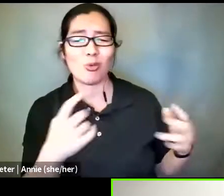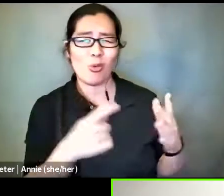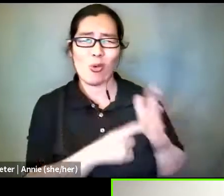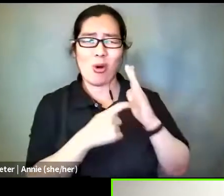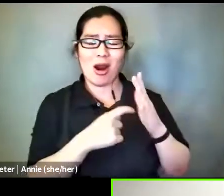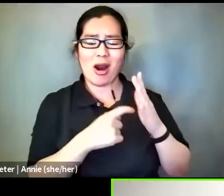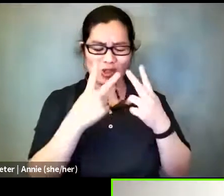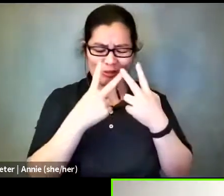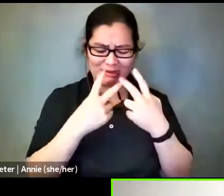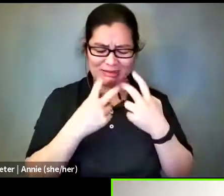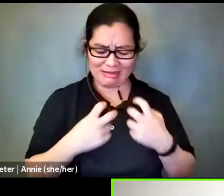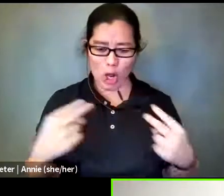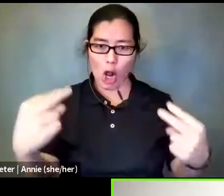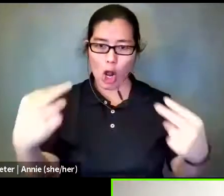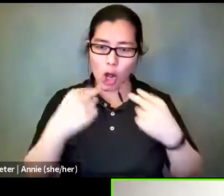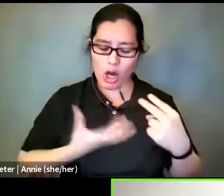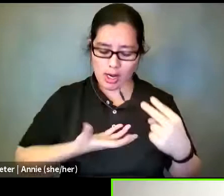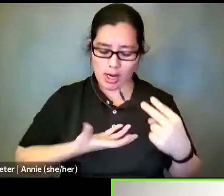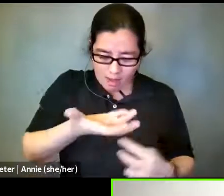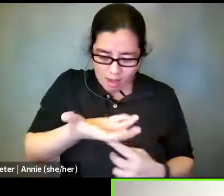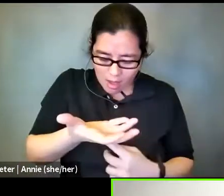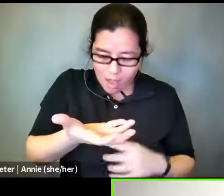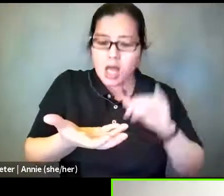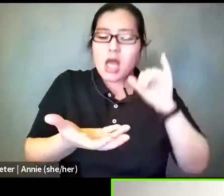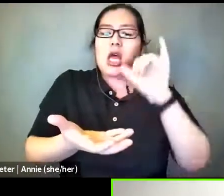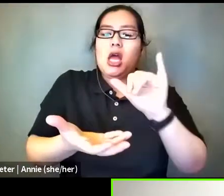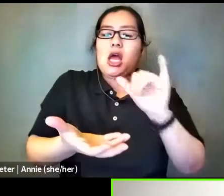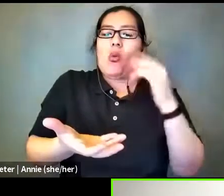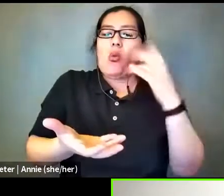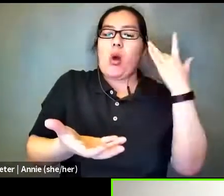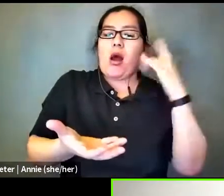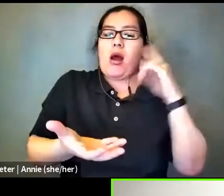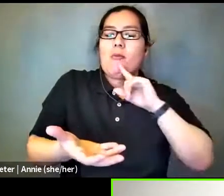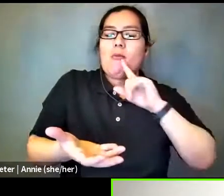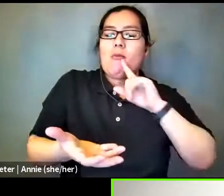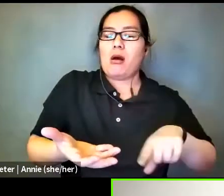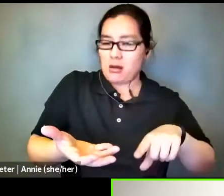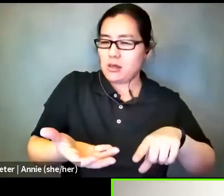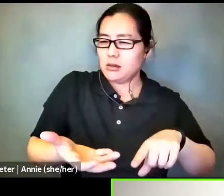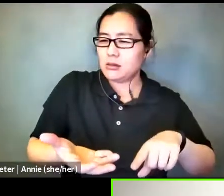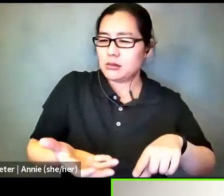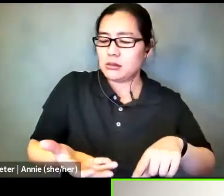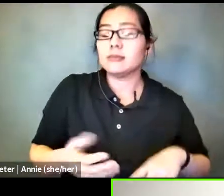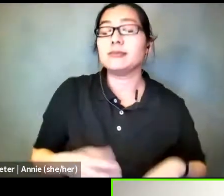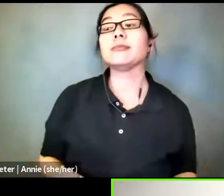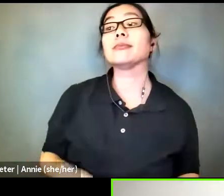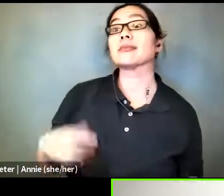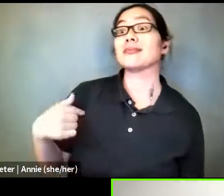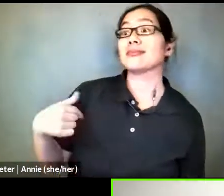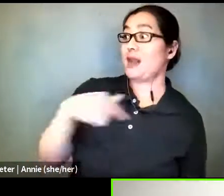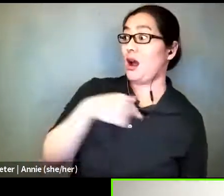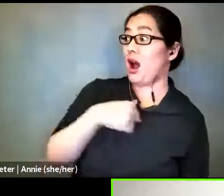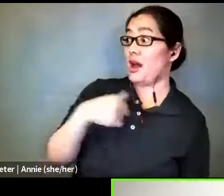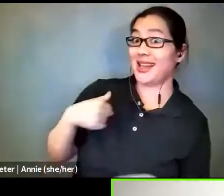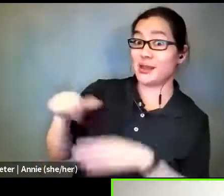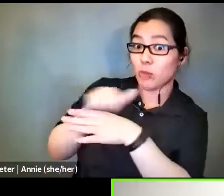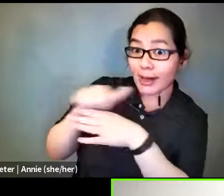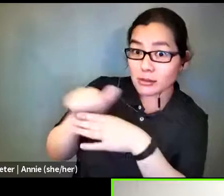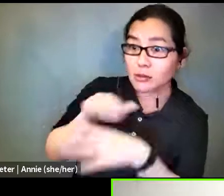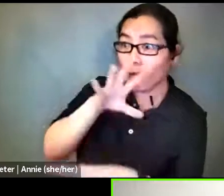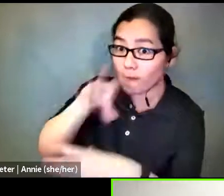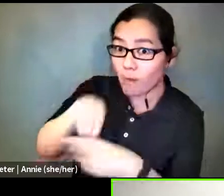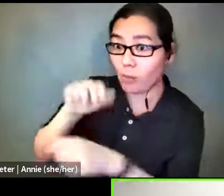this way and why are you having that reaction? And some of that work, particularly as practitioners, we can't do for you. You have to do that for